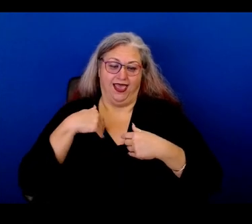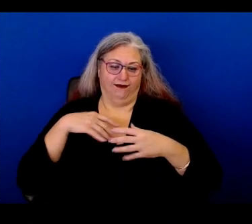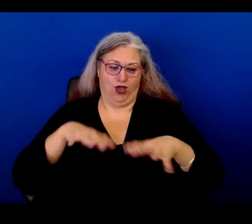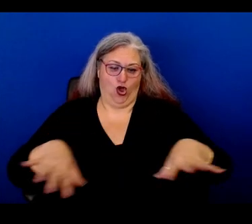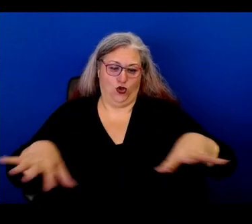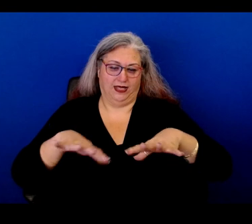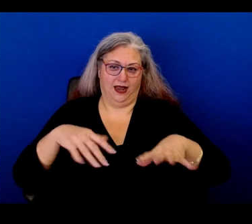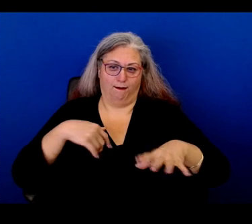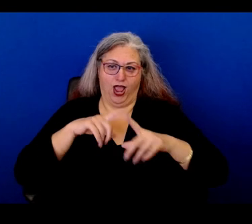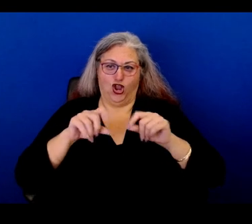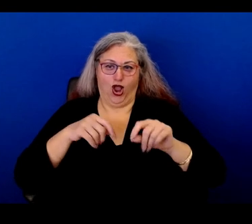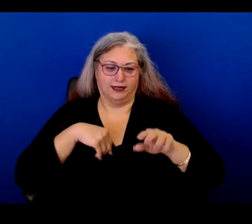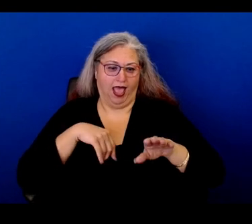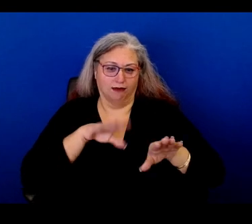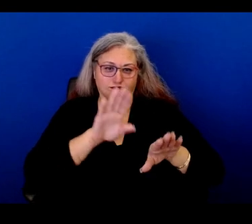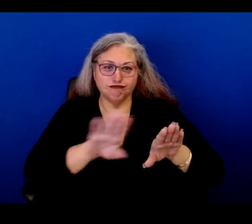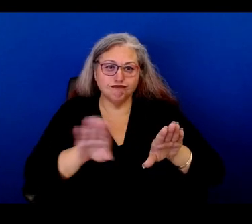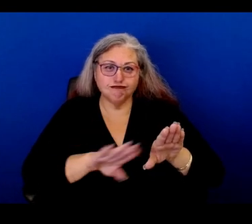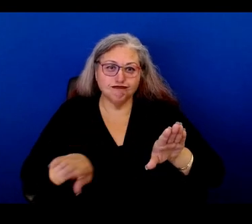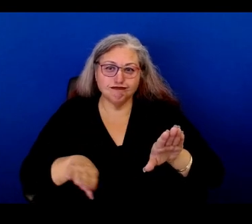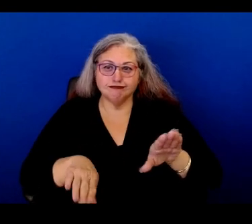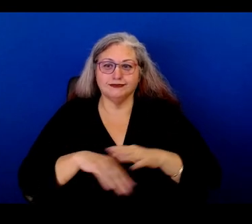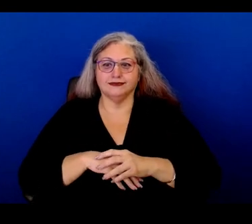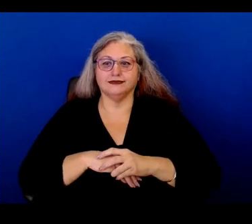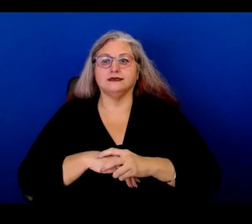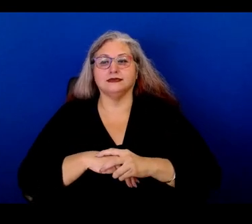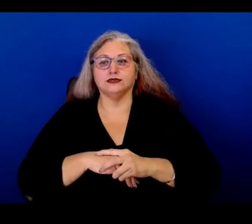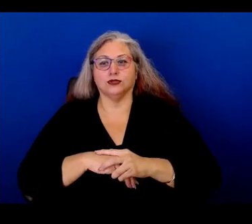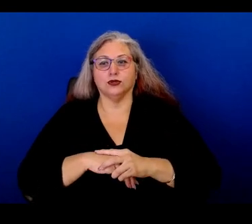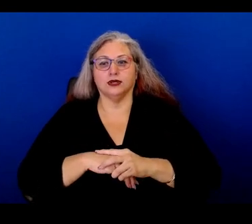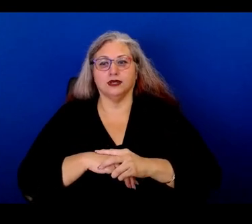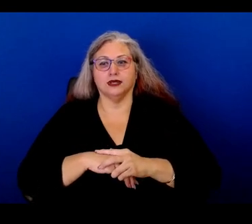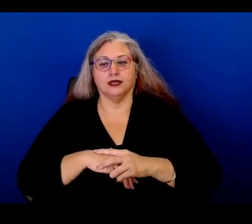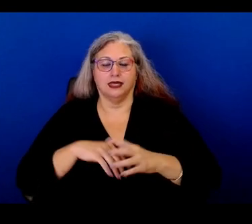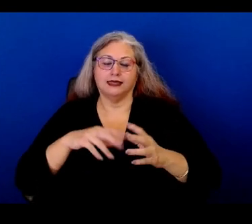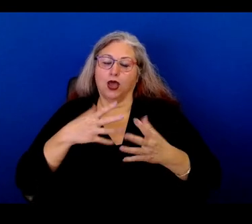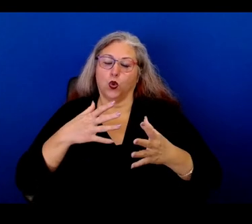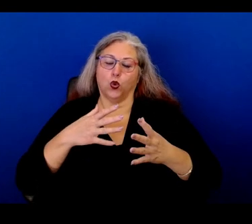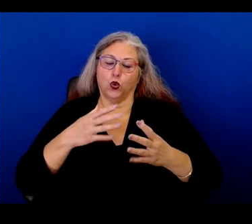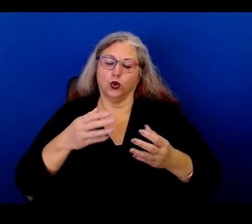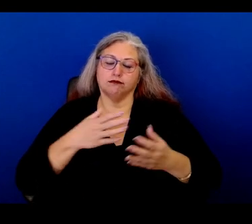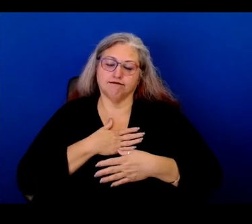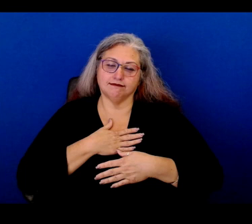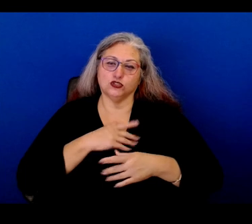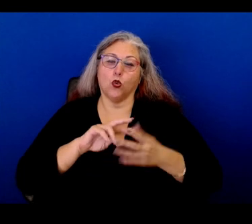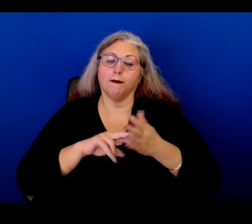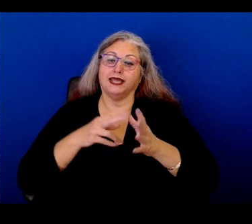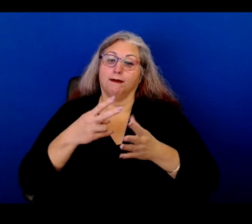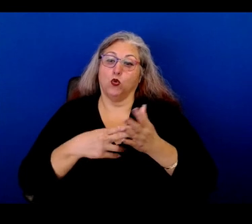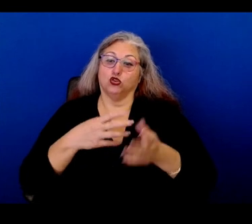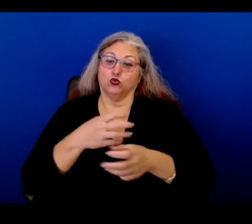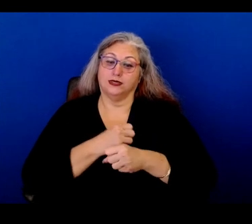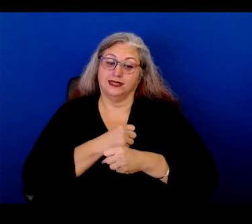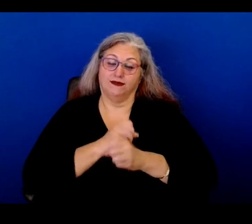I just keep putting cards on, and that means a ton. So both receiving cards